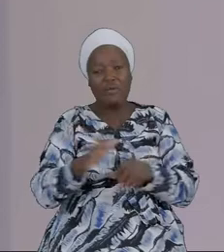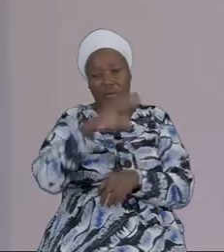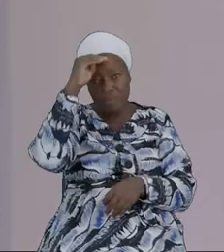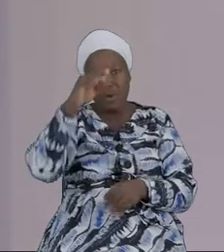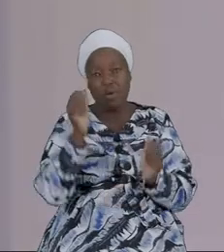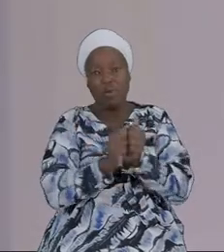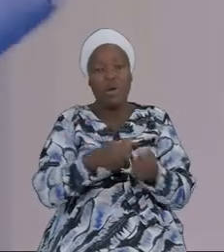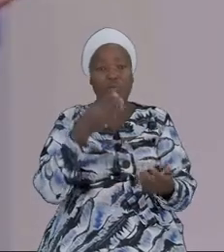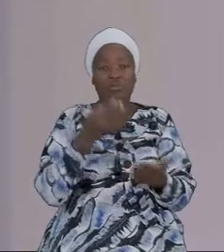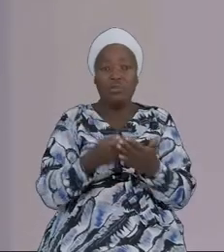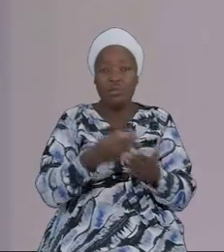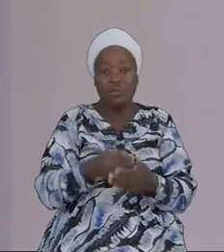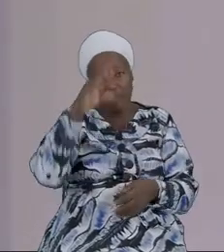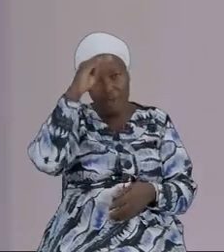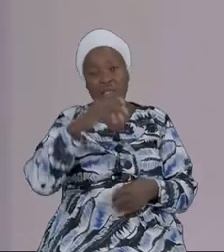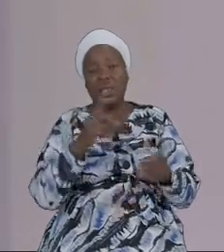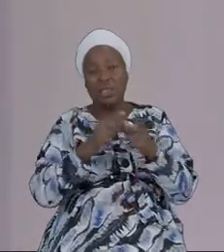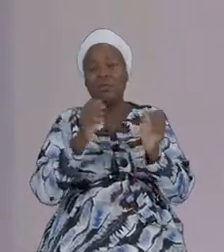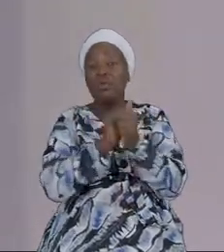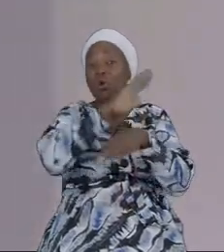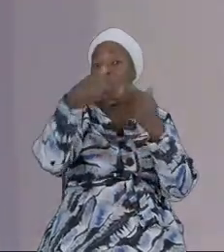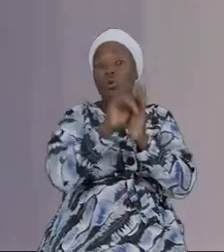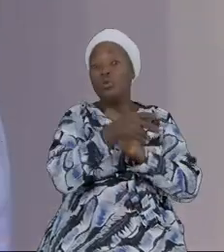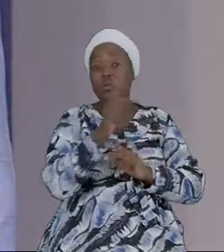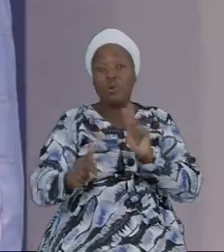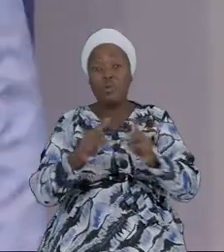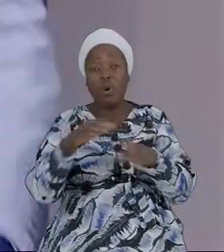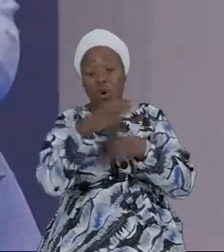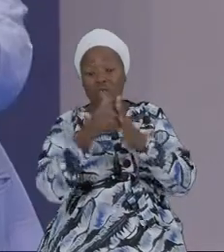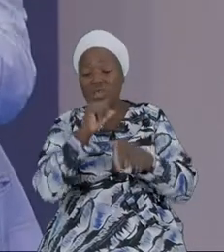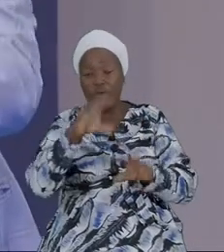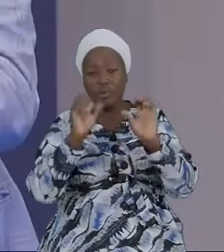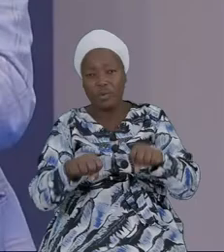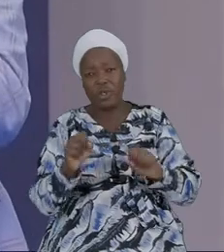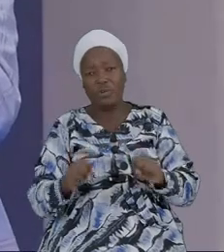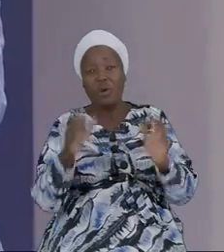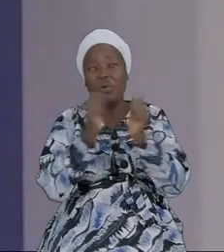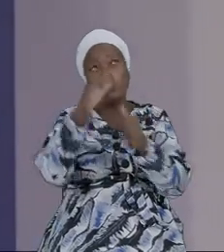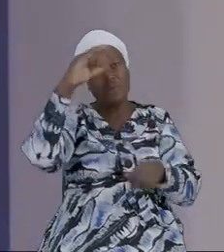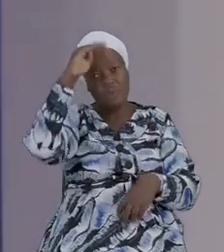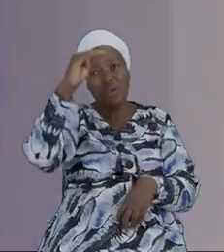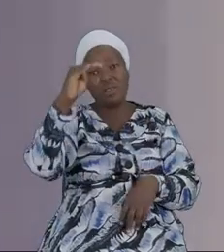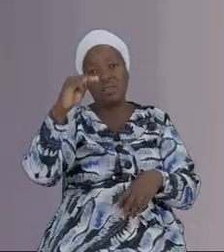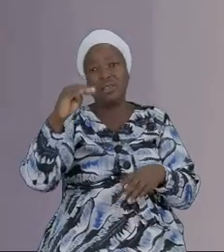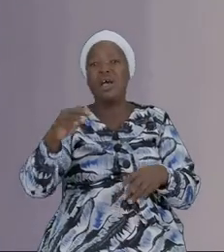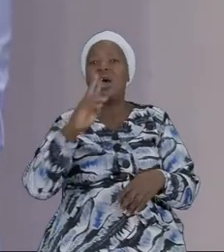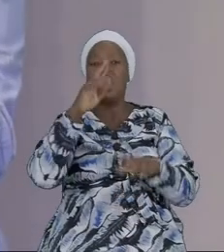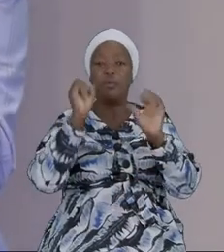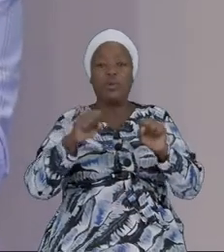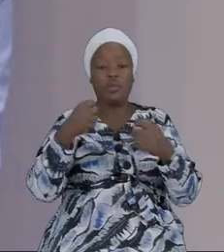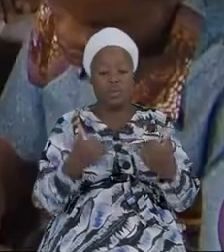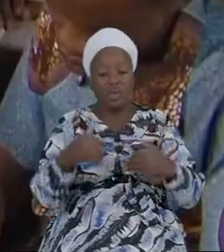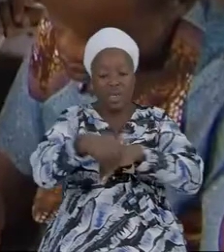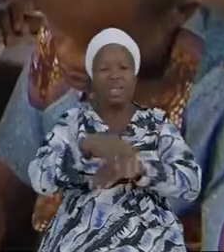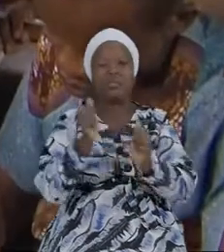with financial men, with all those people, all the things that are impossible with man are possible